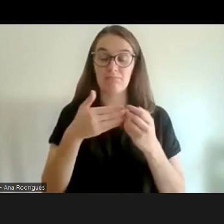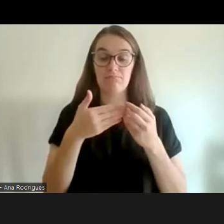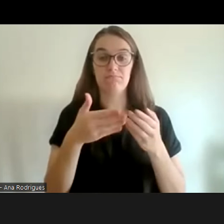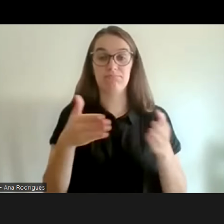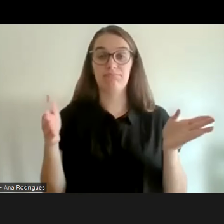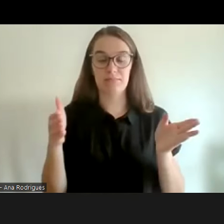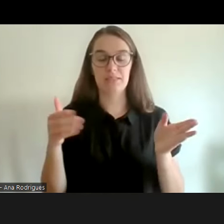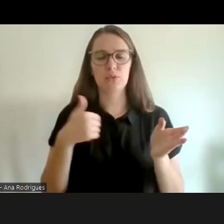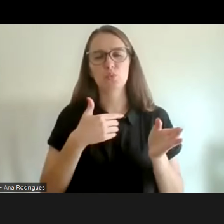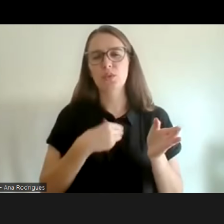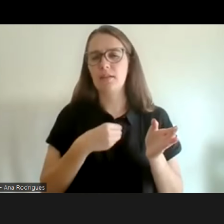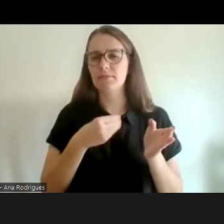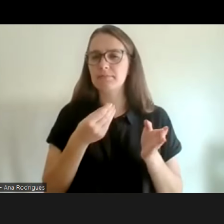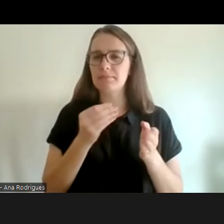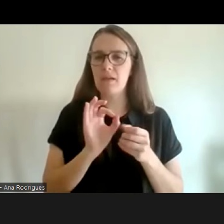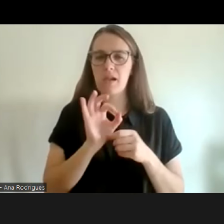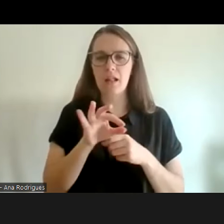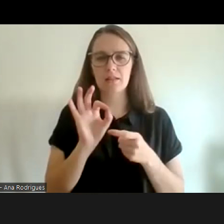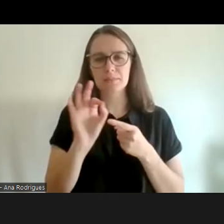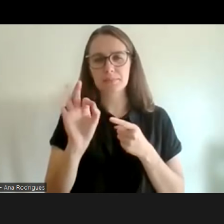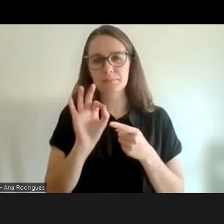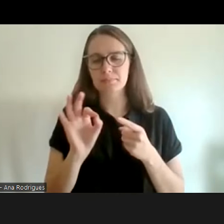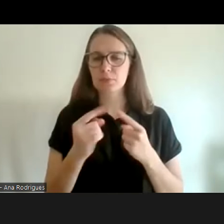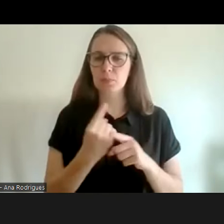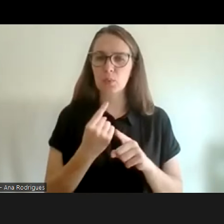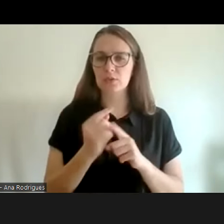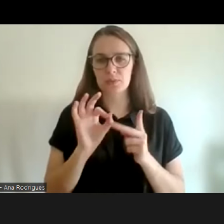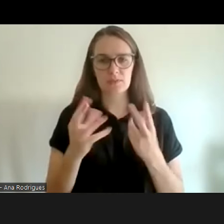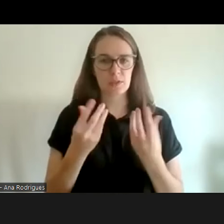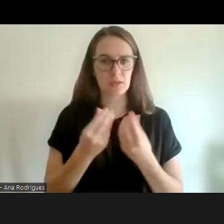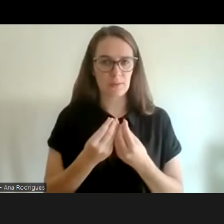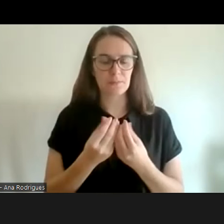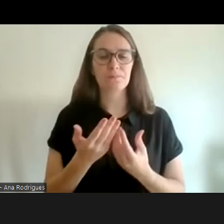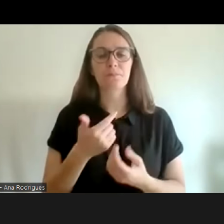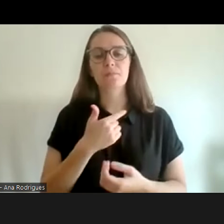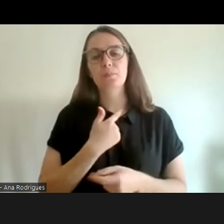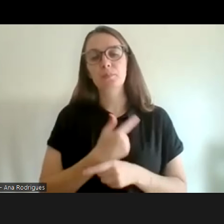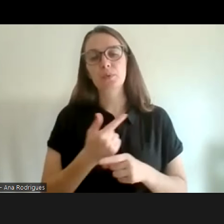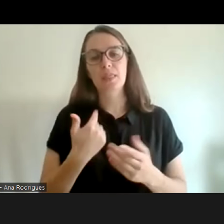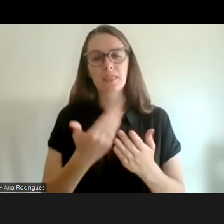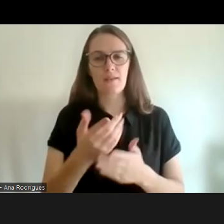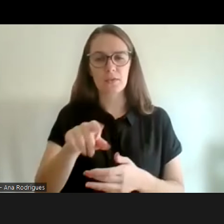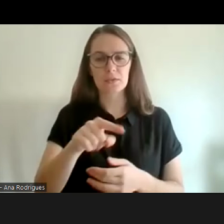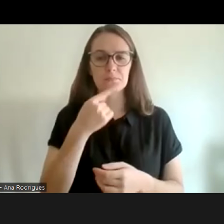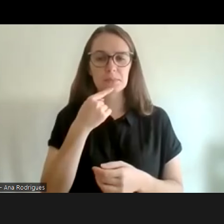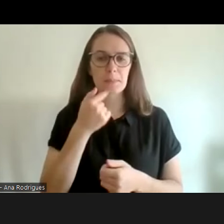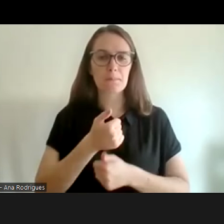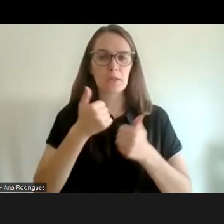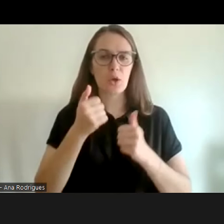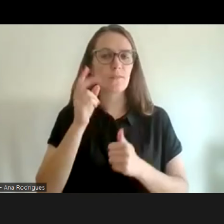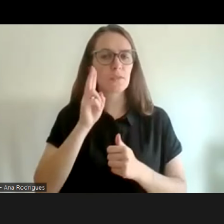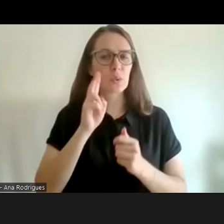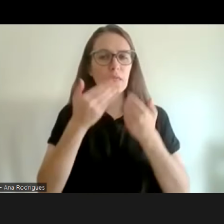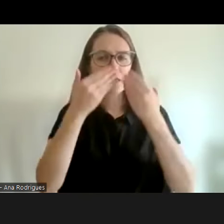in order to understand what democratic values could be in the